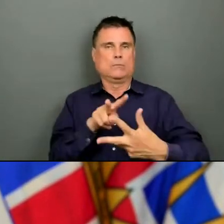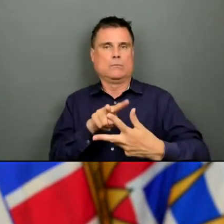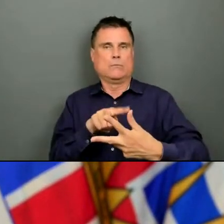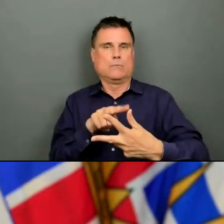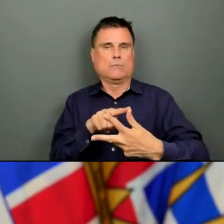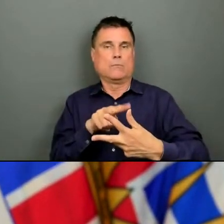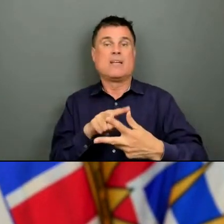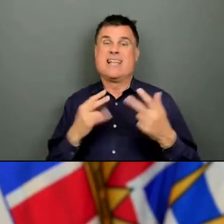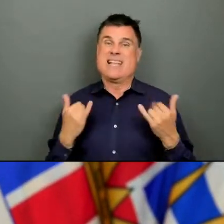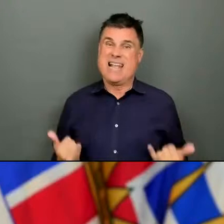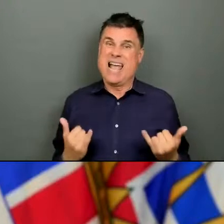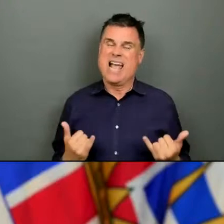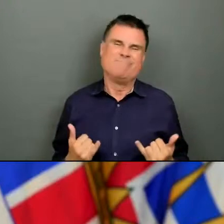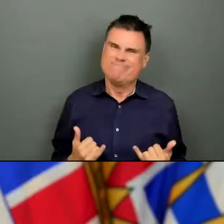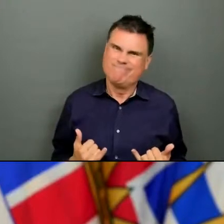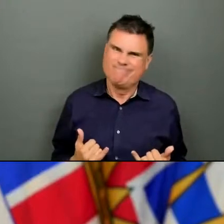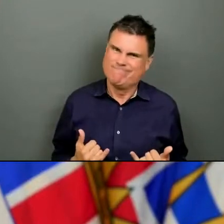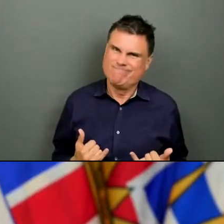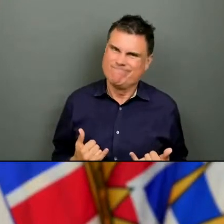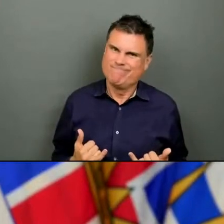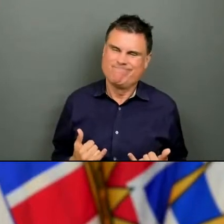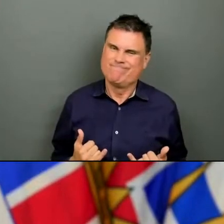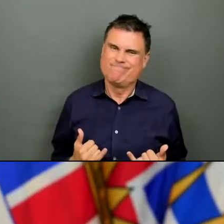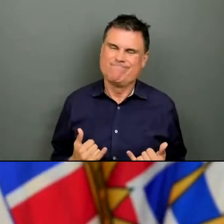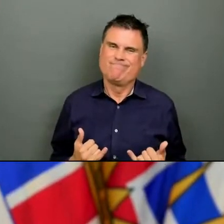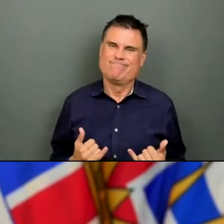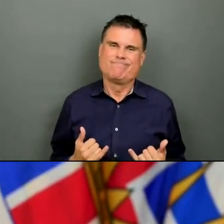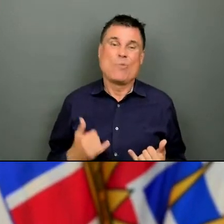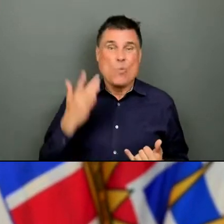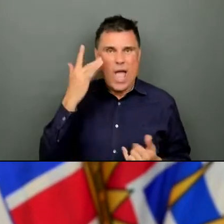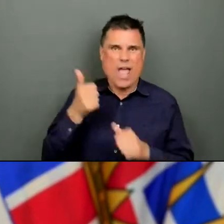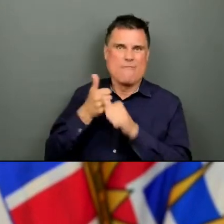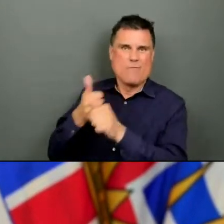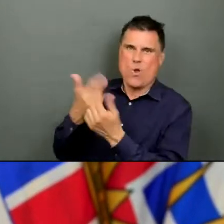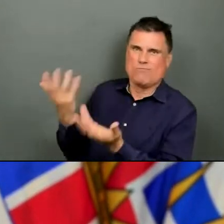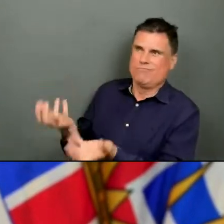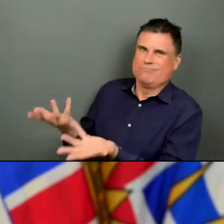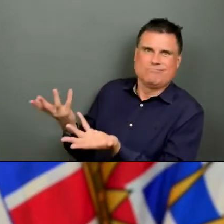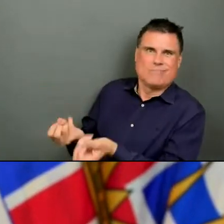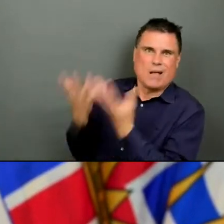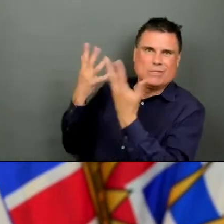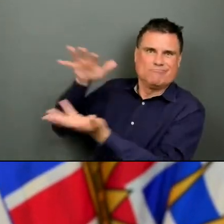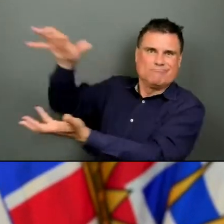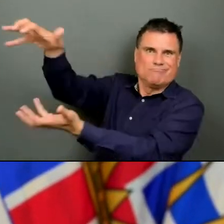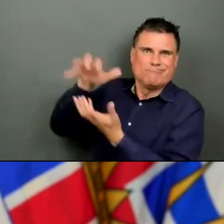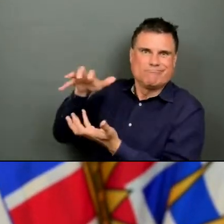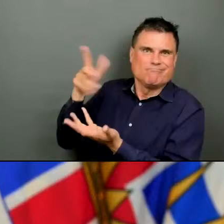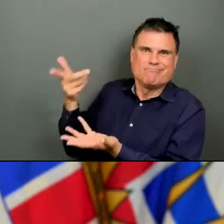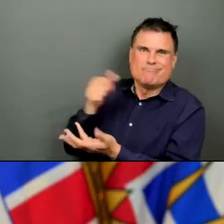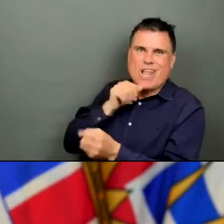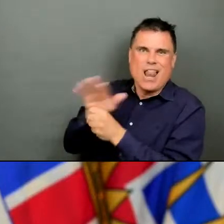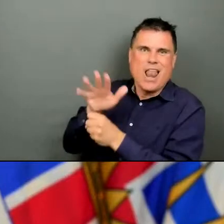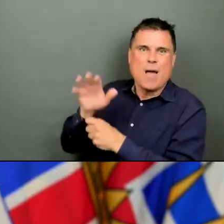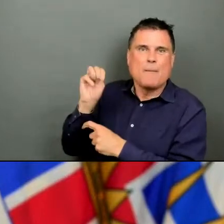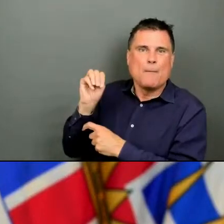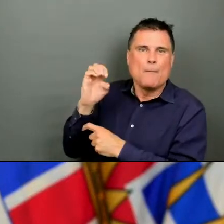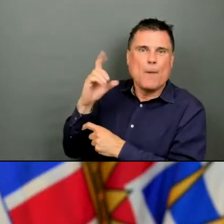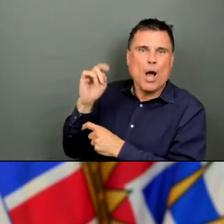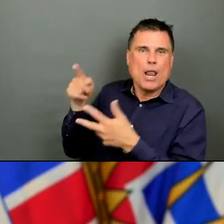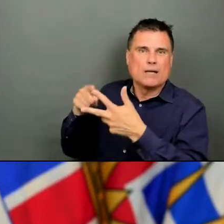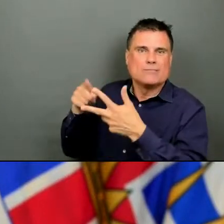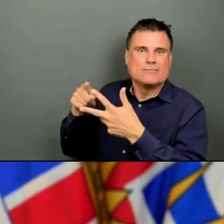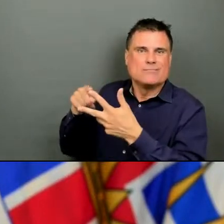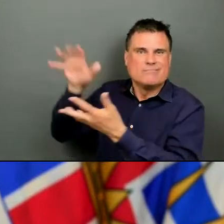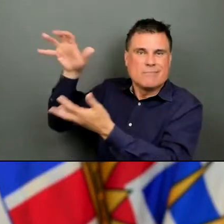because of there been the volume of vaccine, the volume of appointments, and trying to get things continuing. And our system is